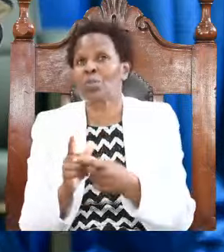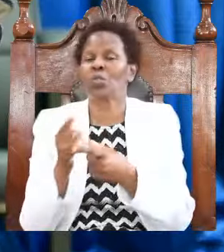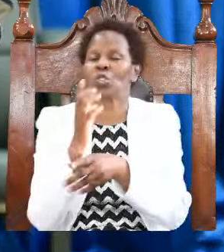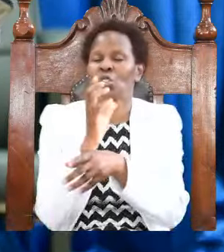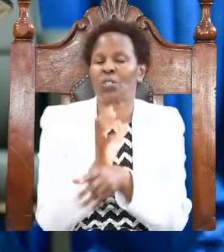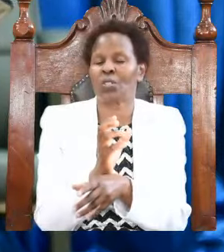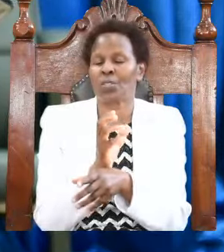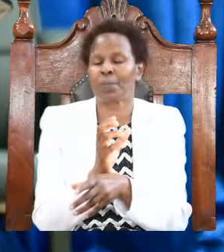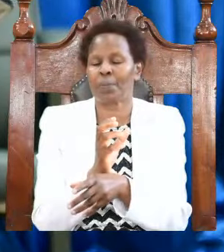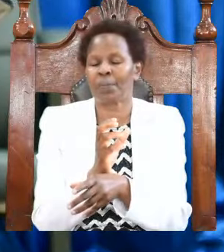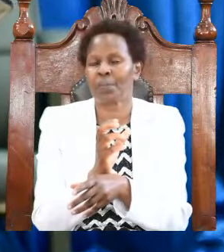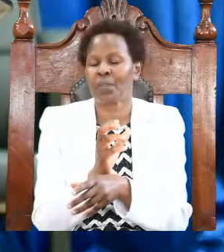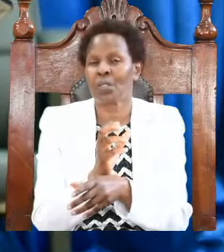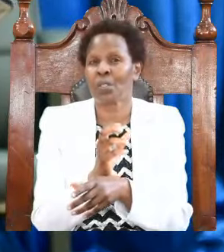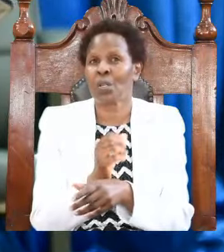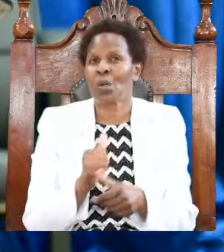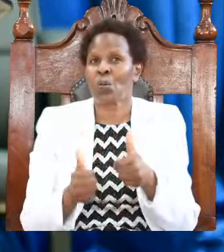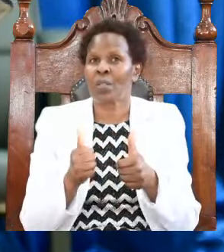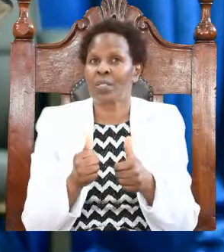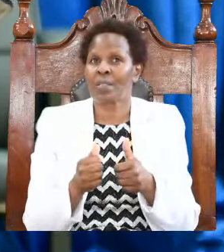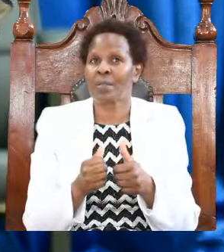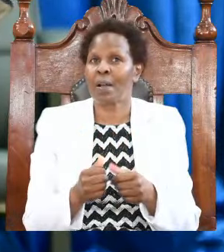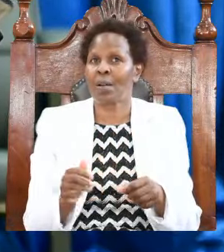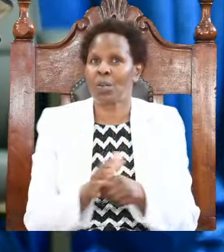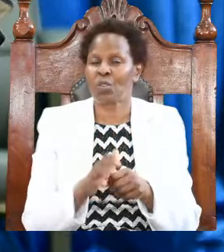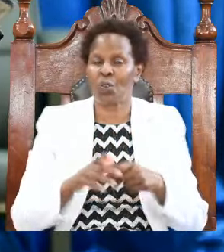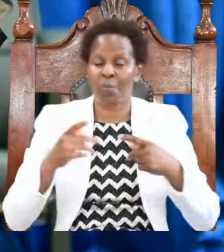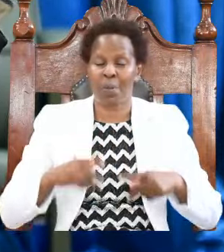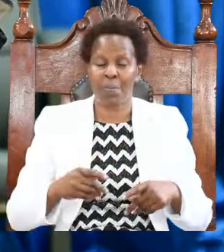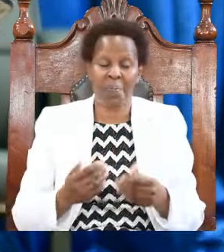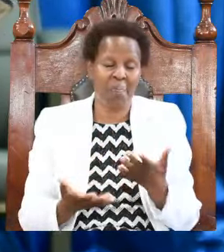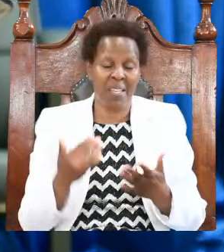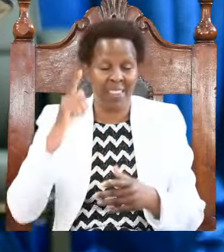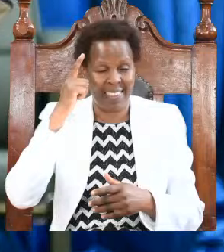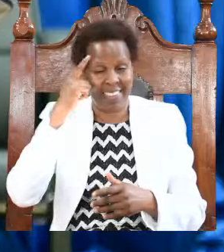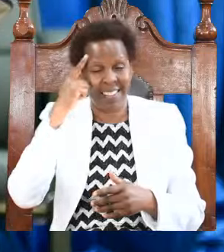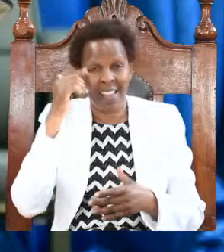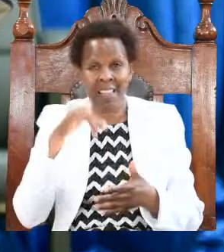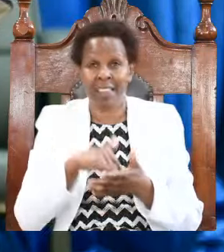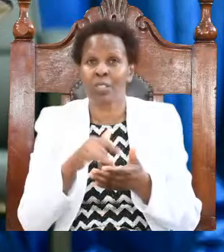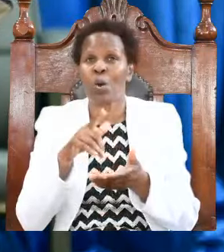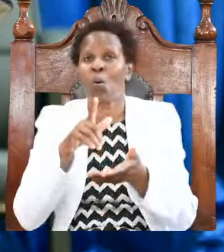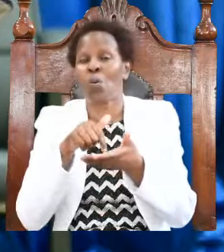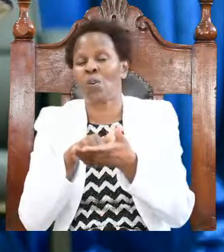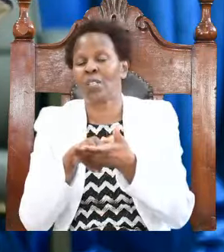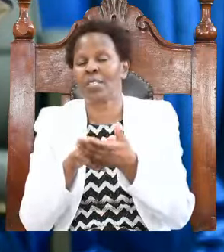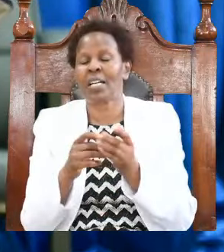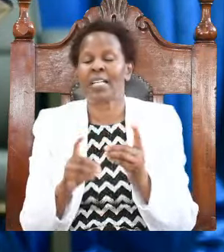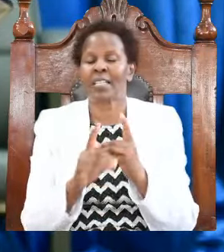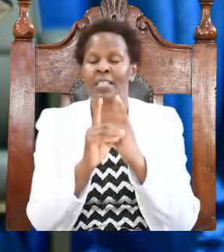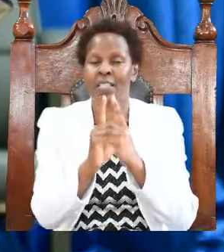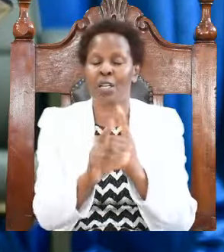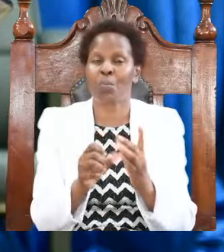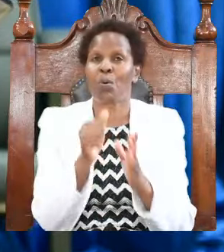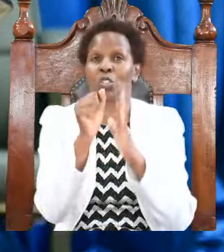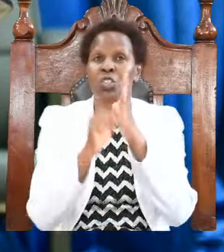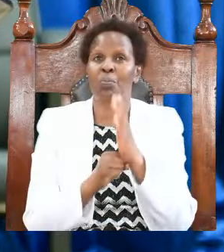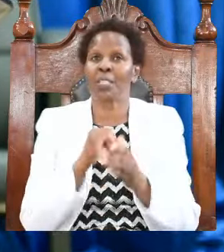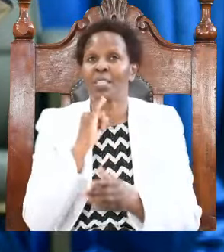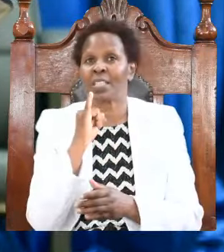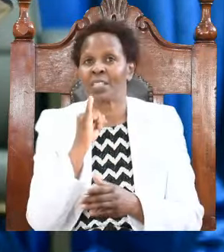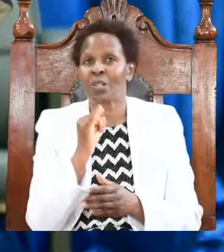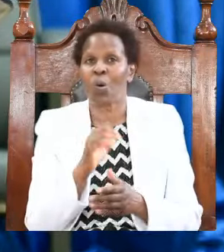actually what people would think that is what discipleship is, and what we would call spiritual growth.